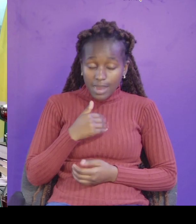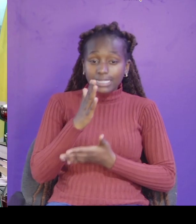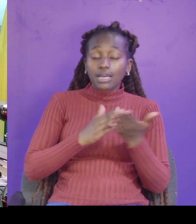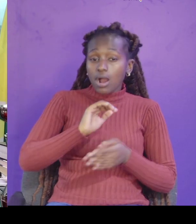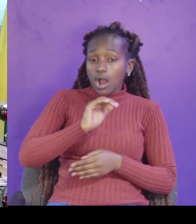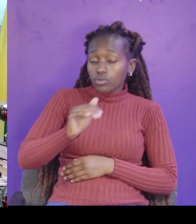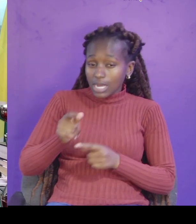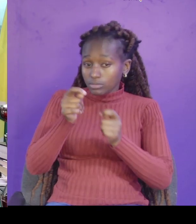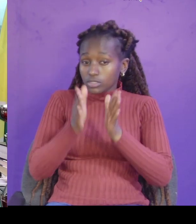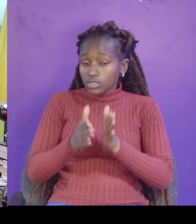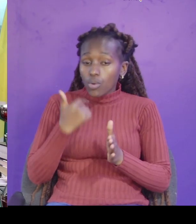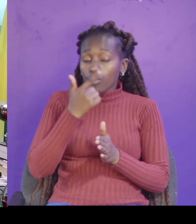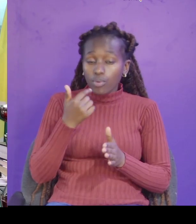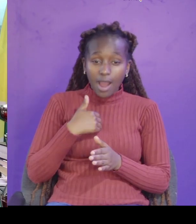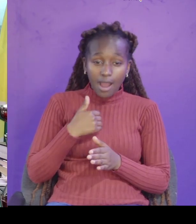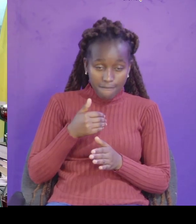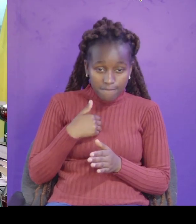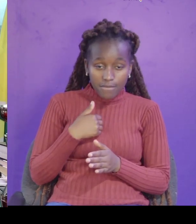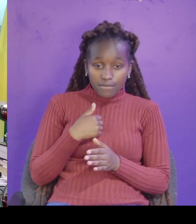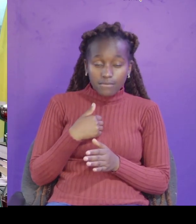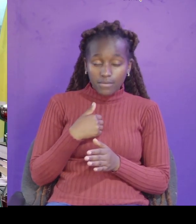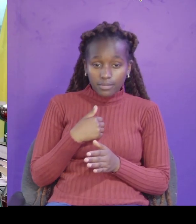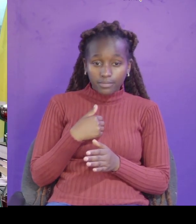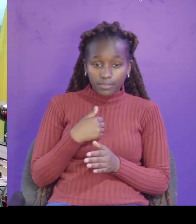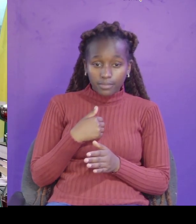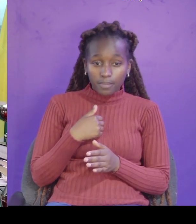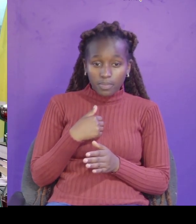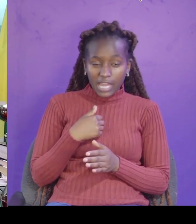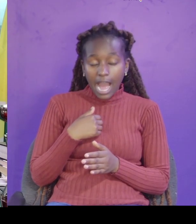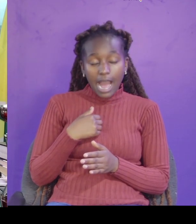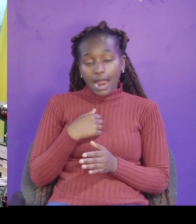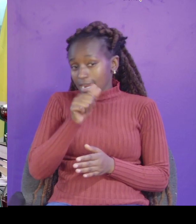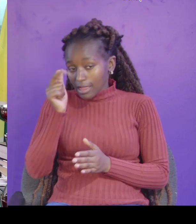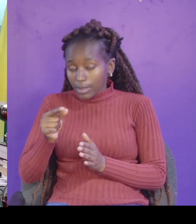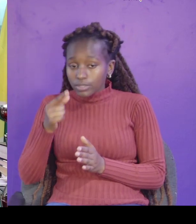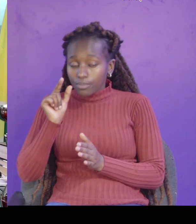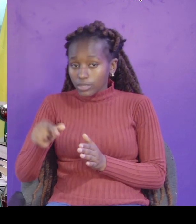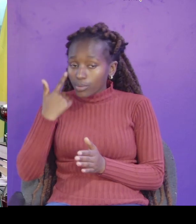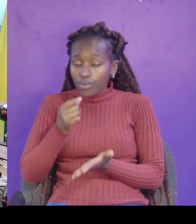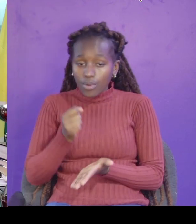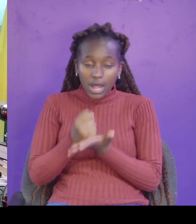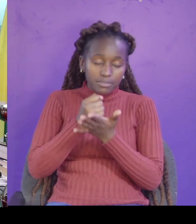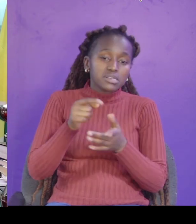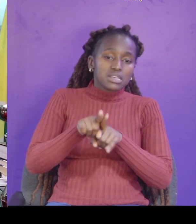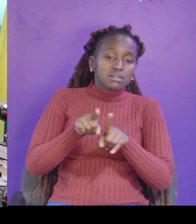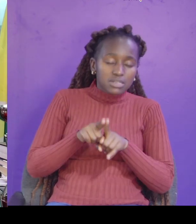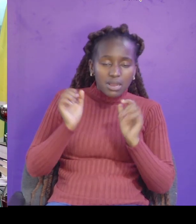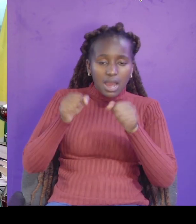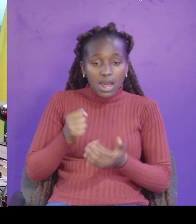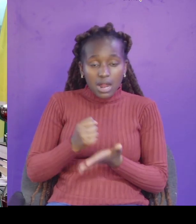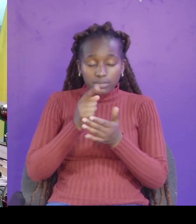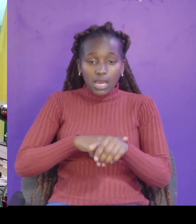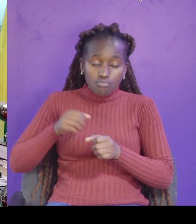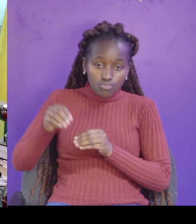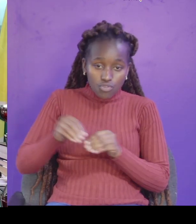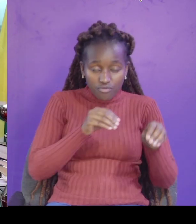has an officer assigned to her to assist her, especially moving around when discharging